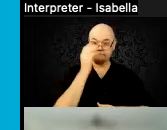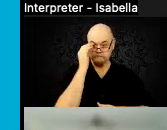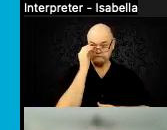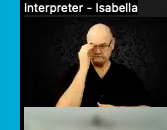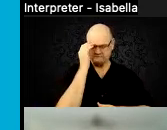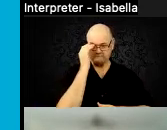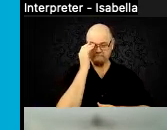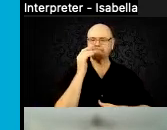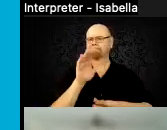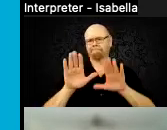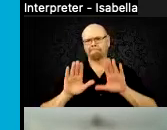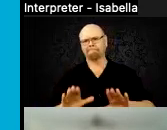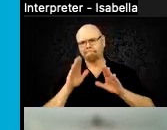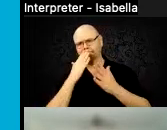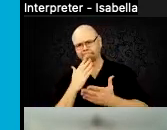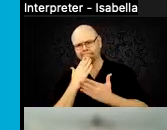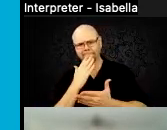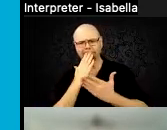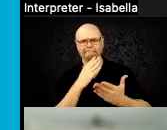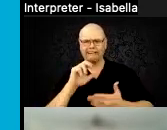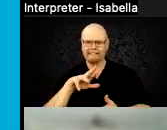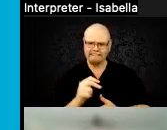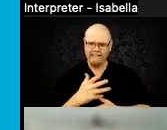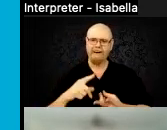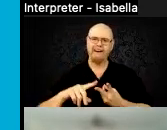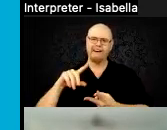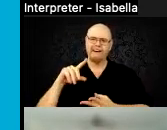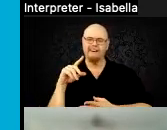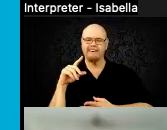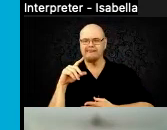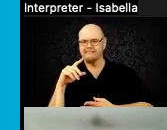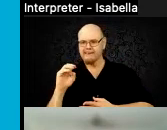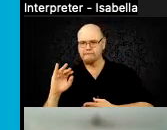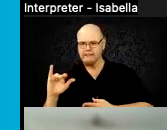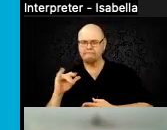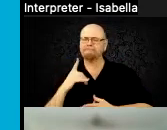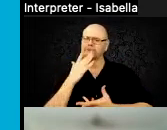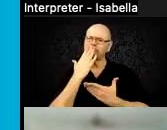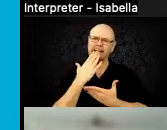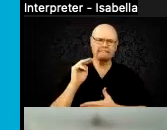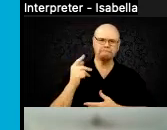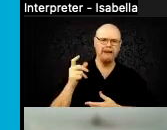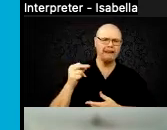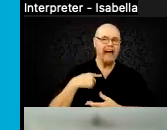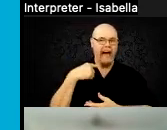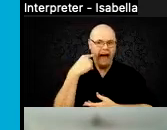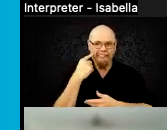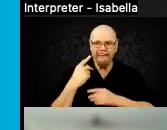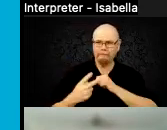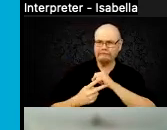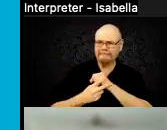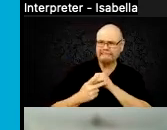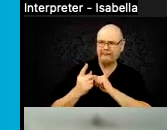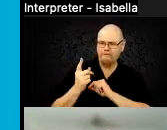Great, thanks, Emily, and thanks, Sarah. This is Megan once again. I think we have saved a couple of